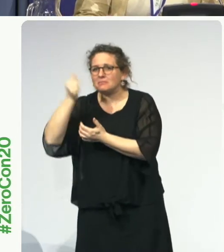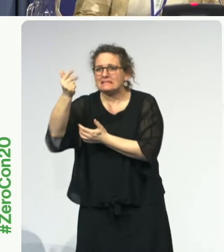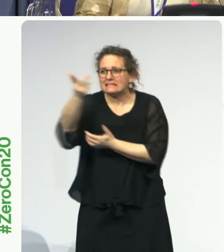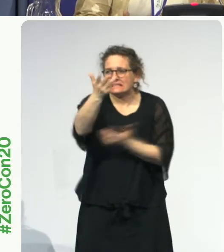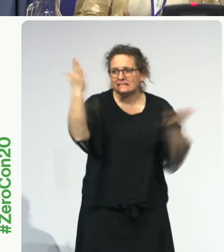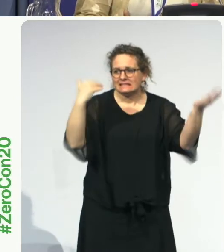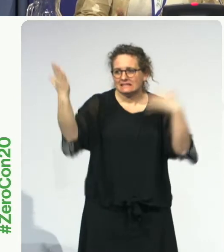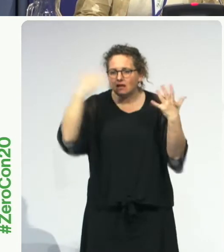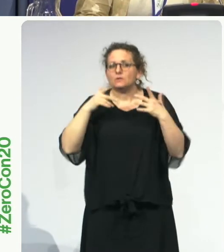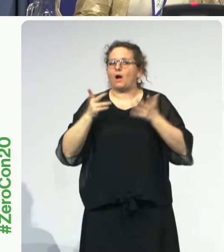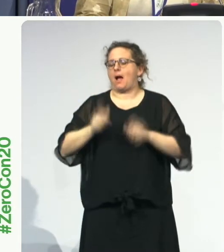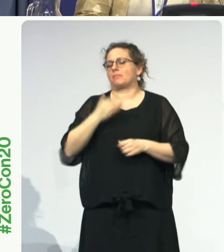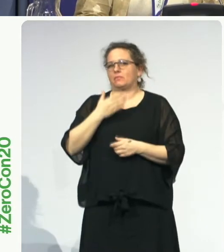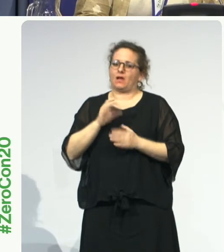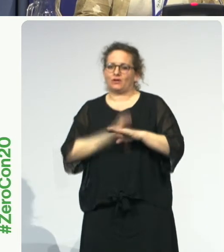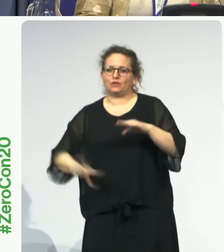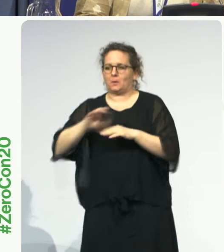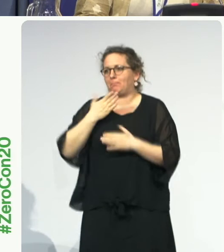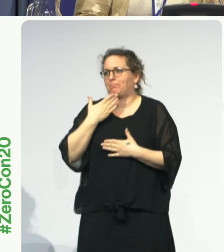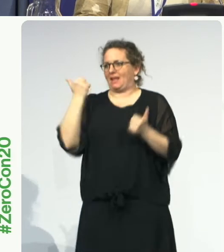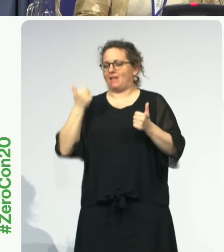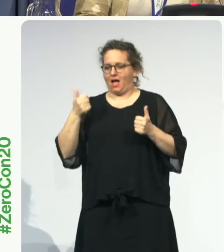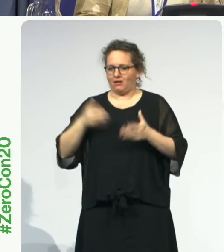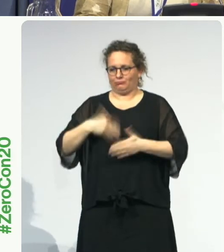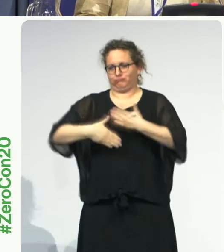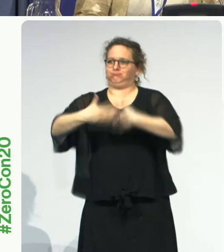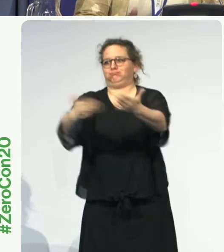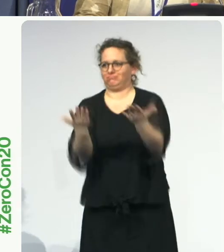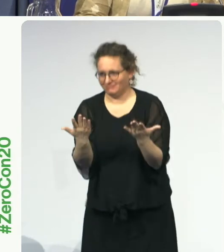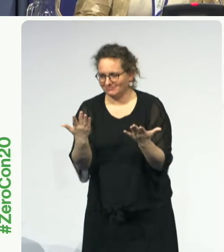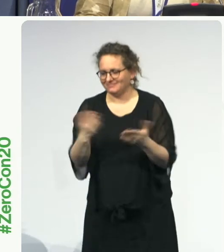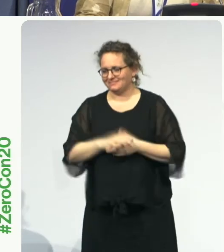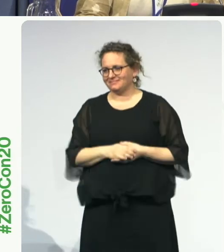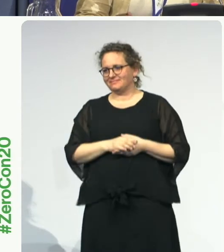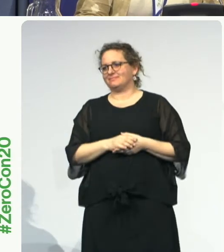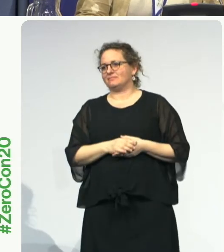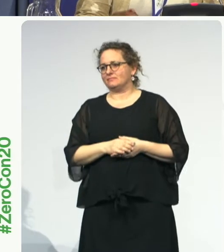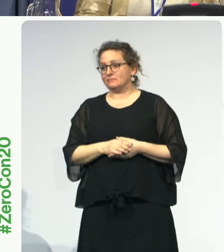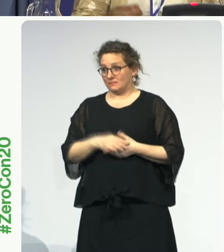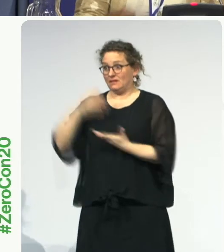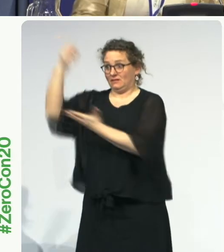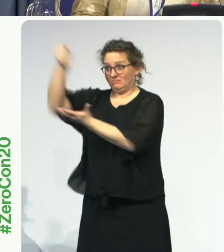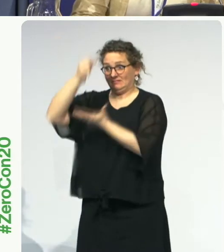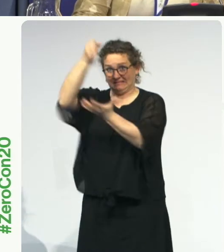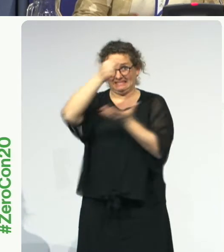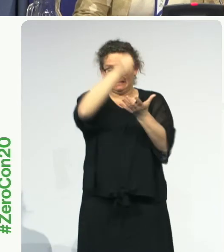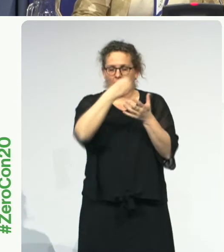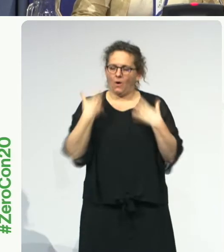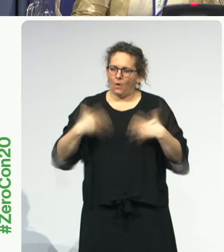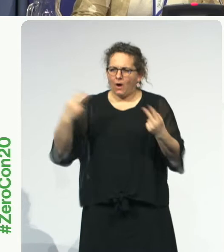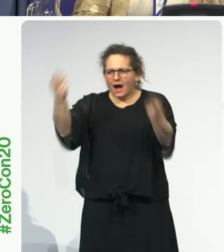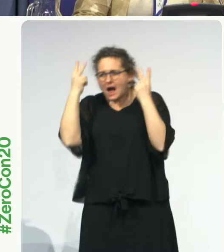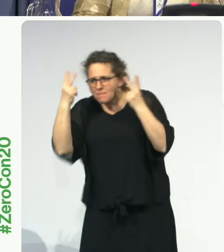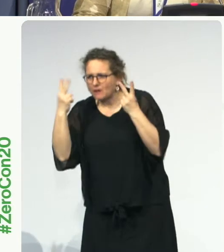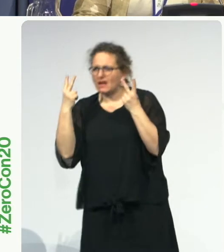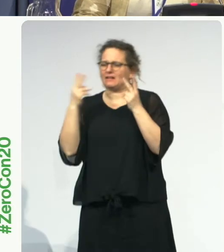a holistic funding towards such projects. Now, joint funding is very important because you begin to realize the